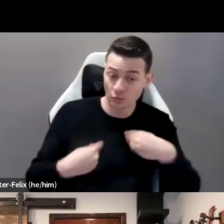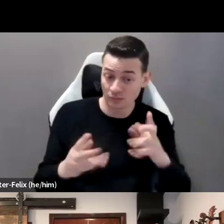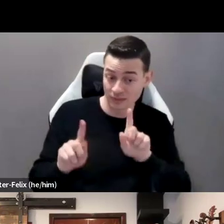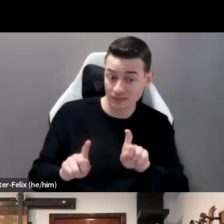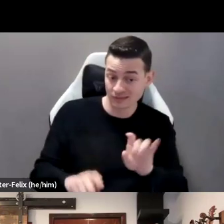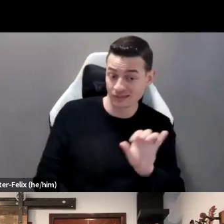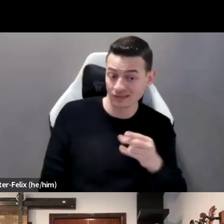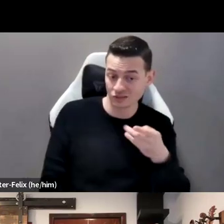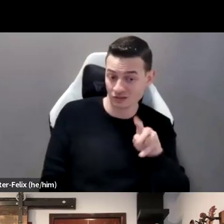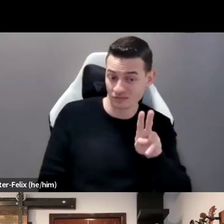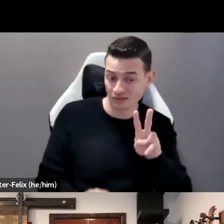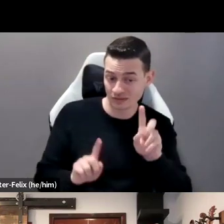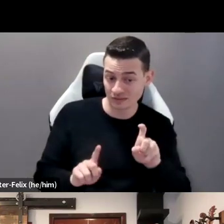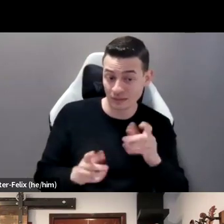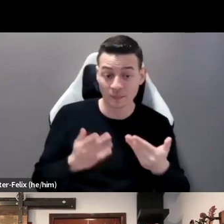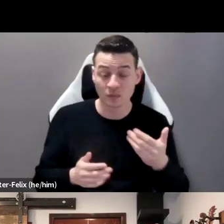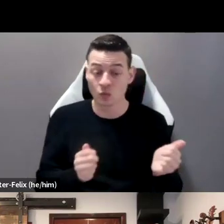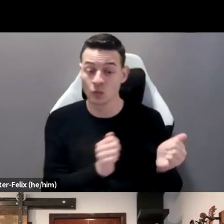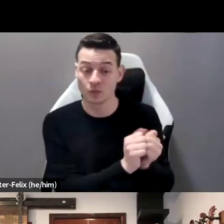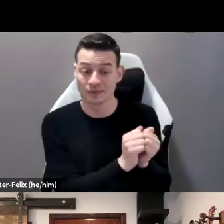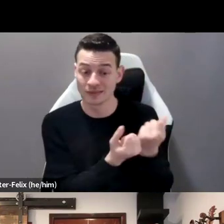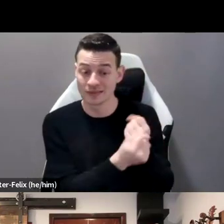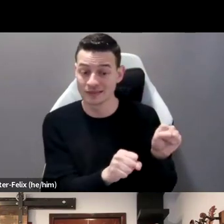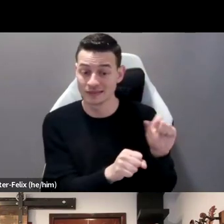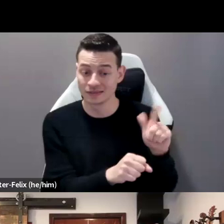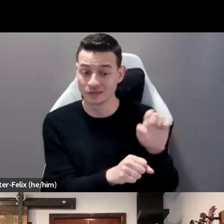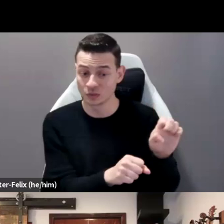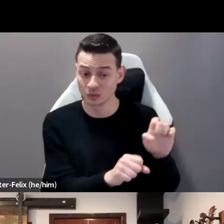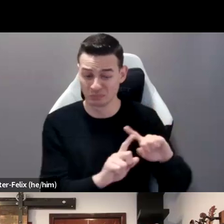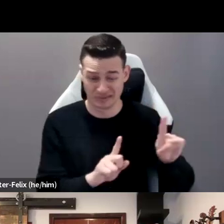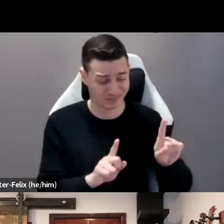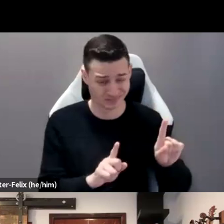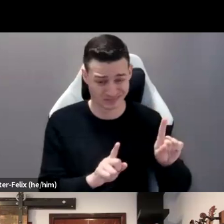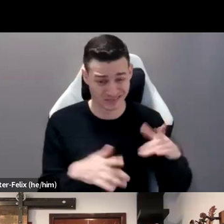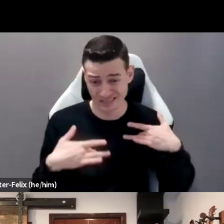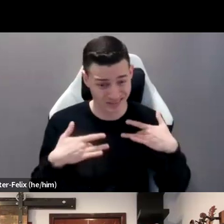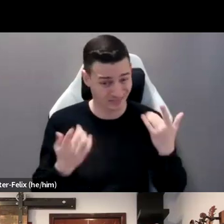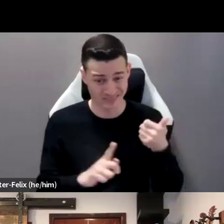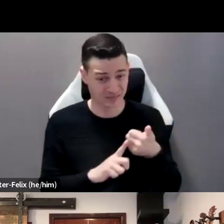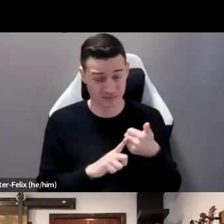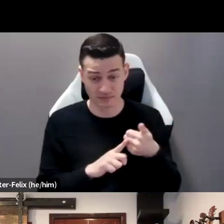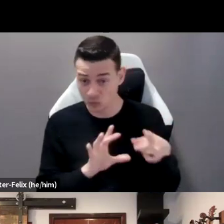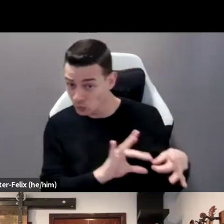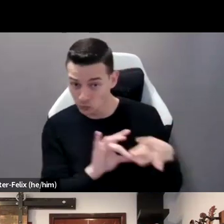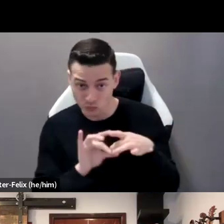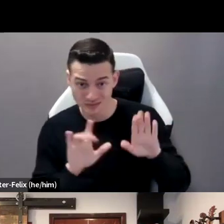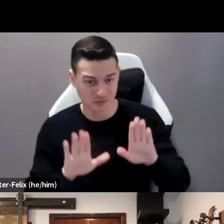the LGBT, the safe zone, but even those are not well coordinated. And so I think there's like